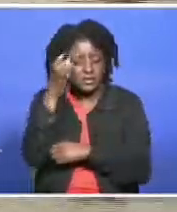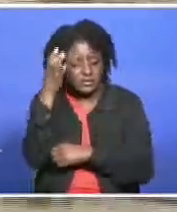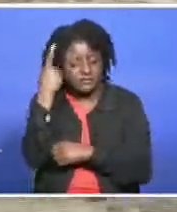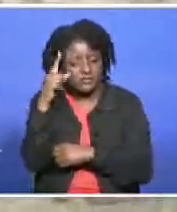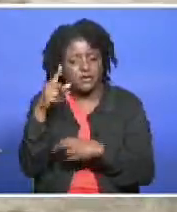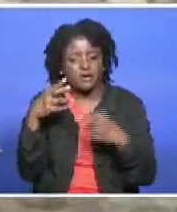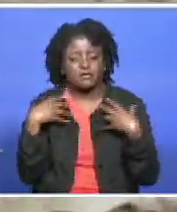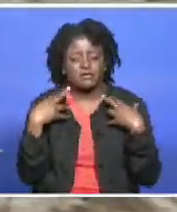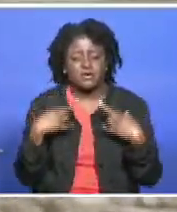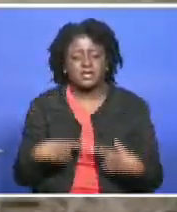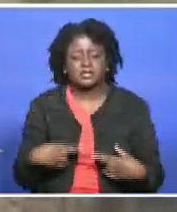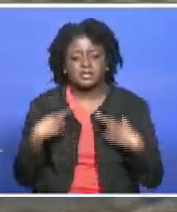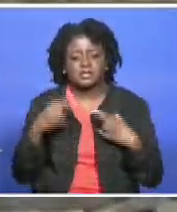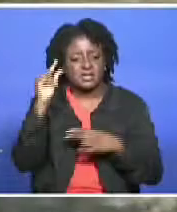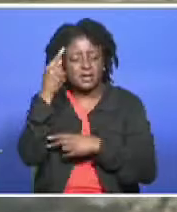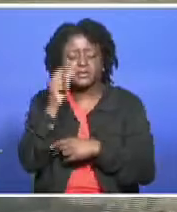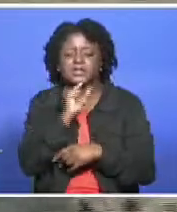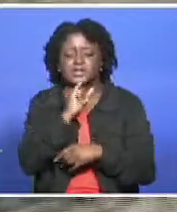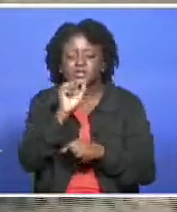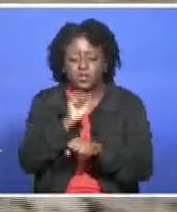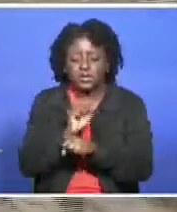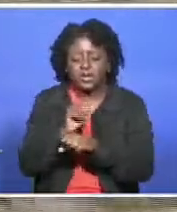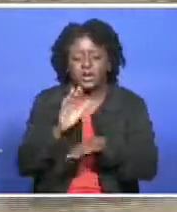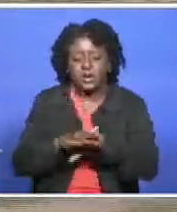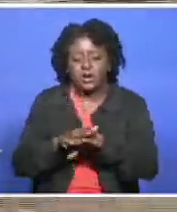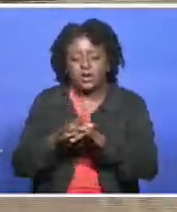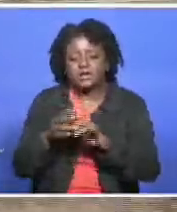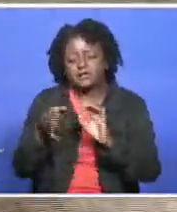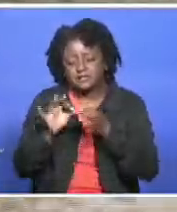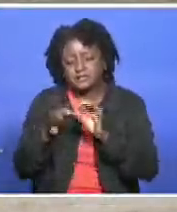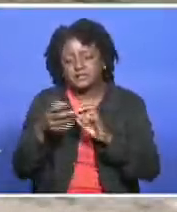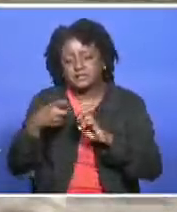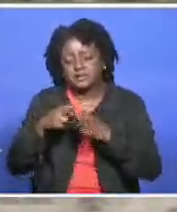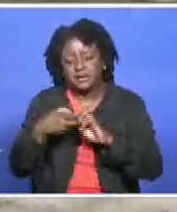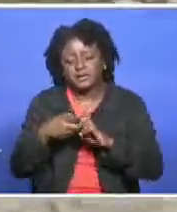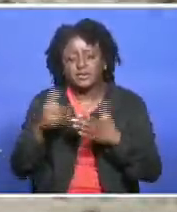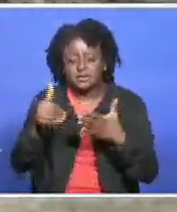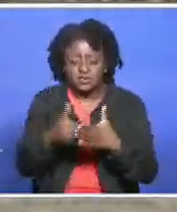to the problems plaguing that facility, and a new management team will soon be in place.